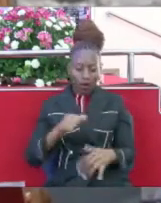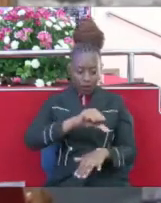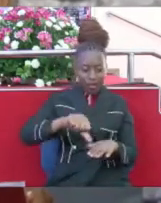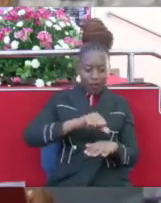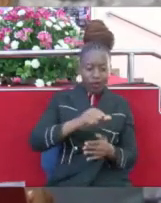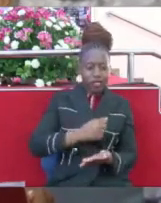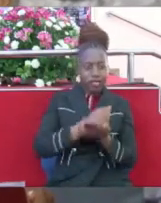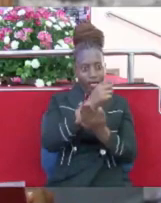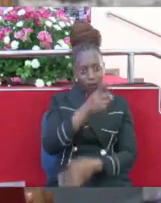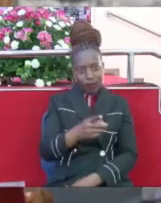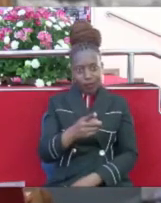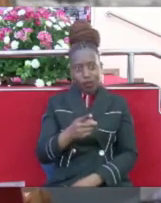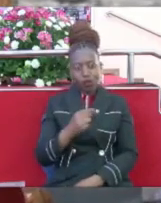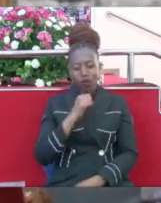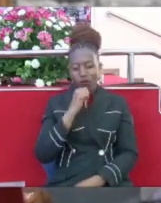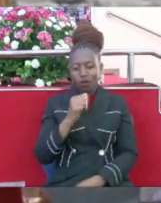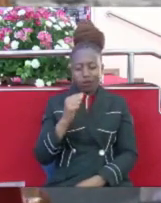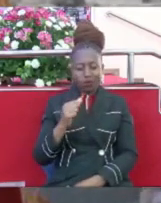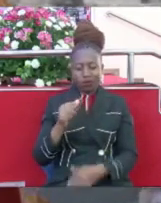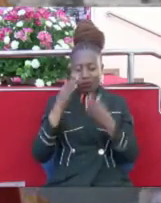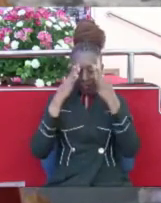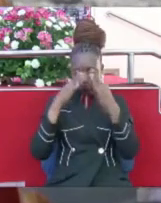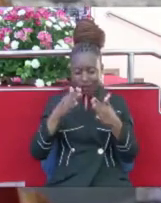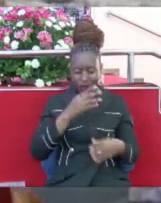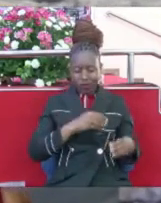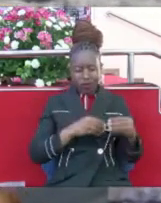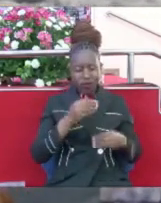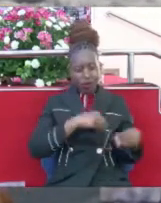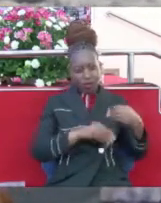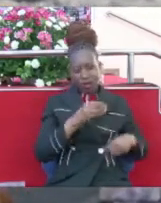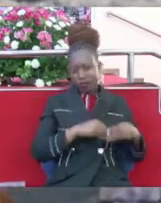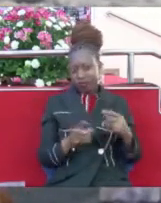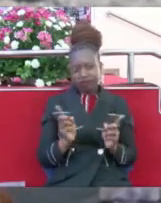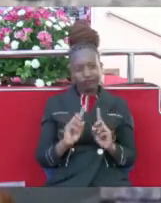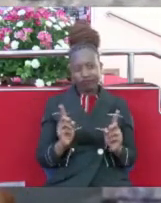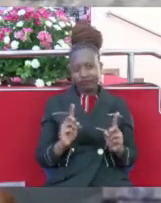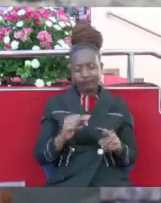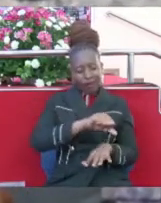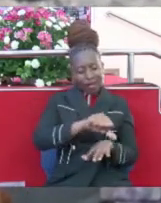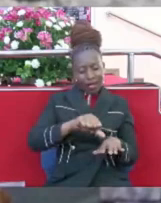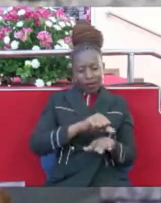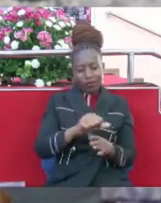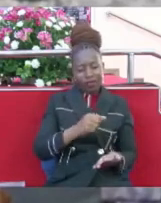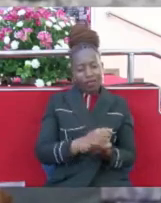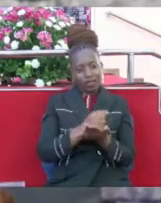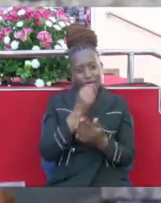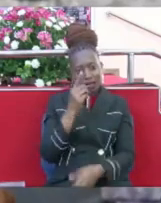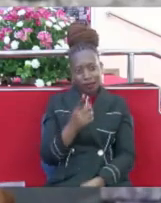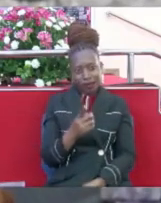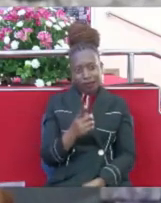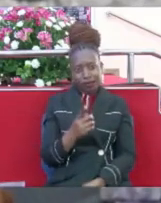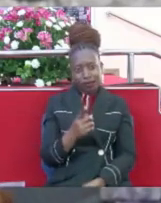yako utanawili kando na kuingia katika ufisadi. It's that anointing which will help you after you've done all you know to do in